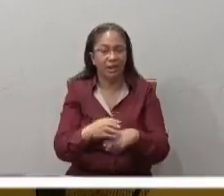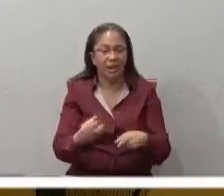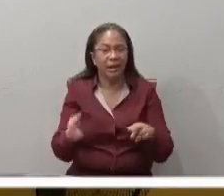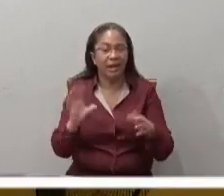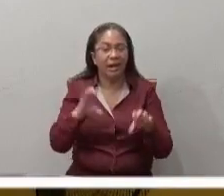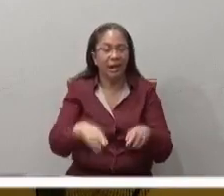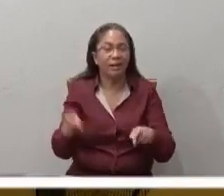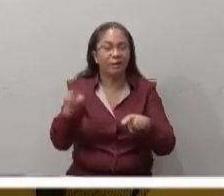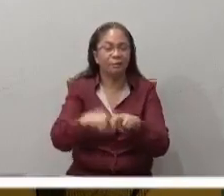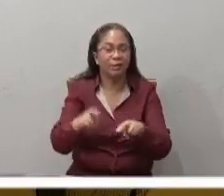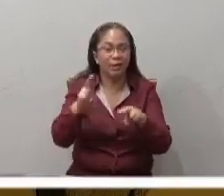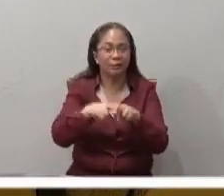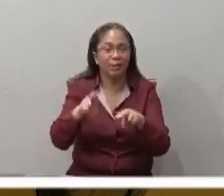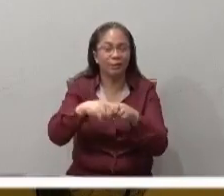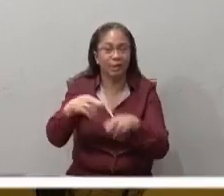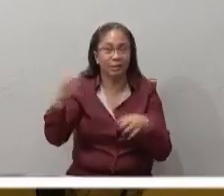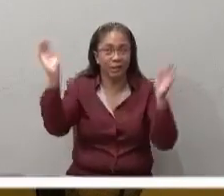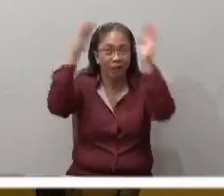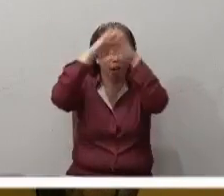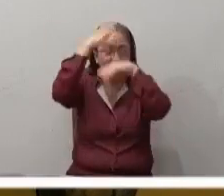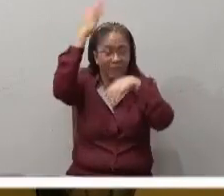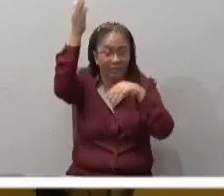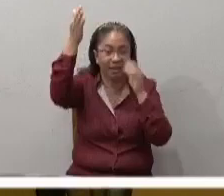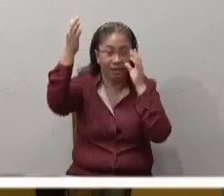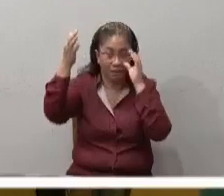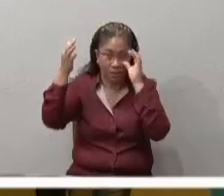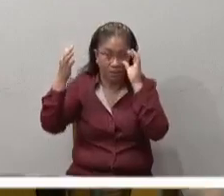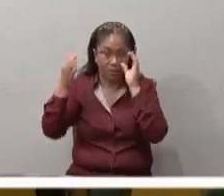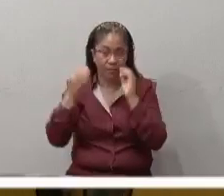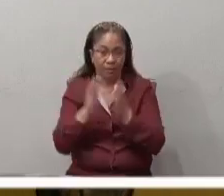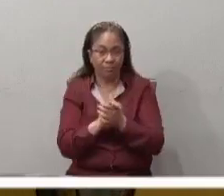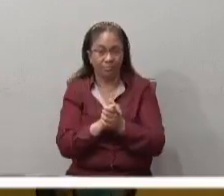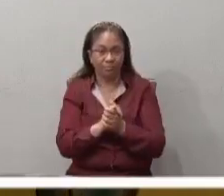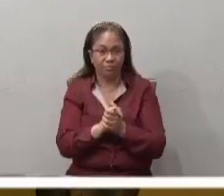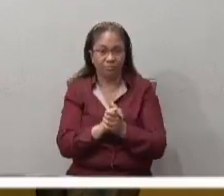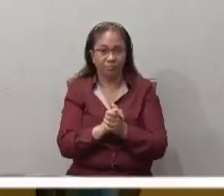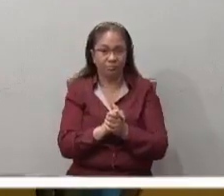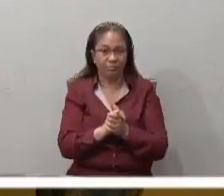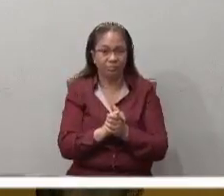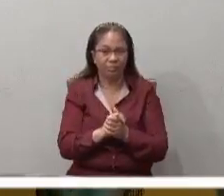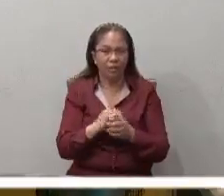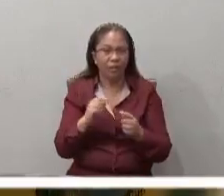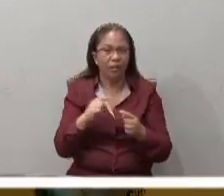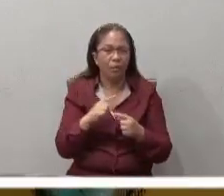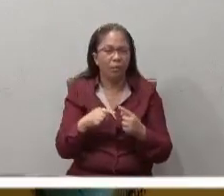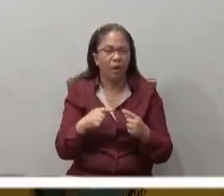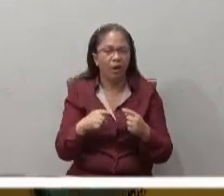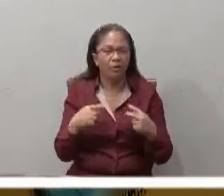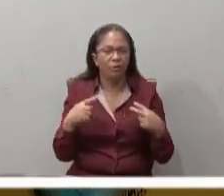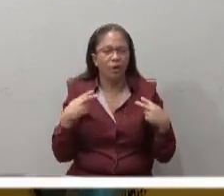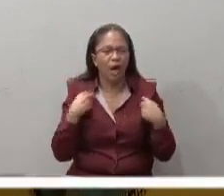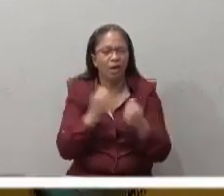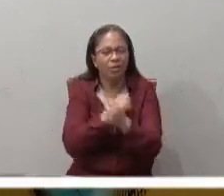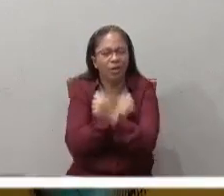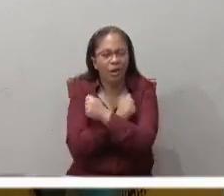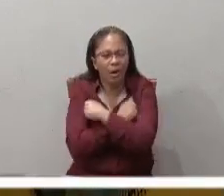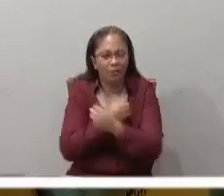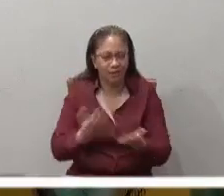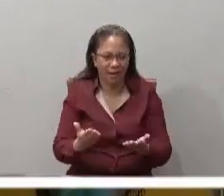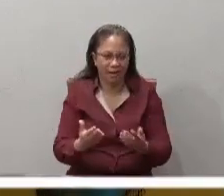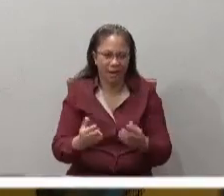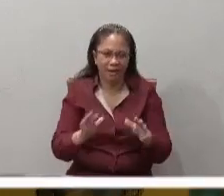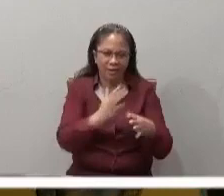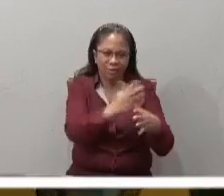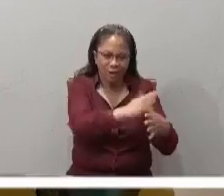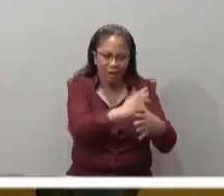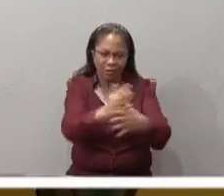heaven. Every other currency you try to spend here, you're depleting heaven. But when you spend love, and you spend it generously over